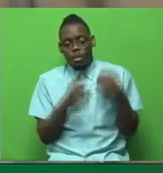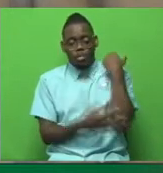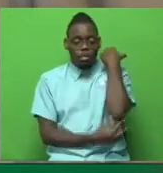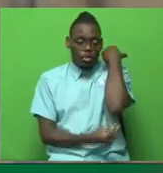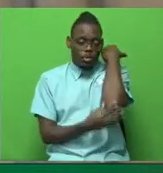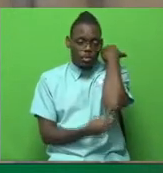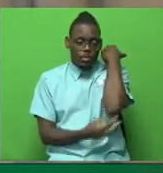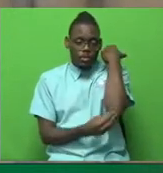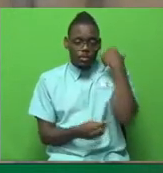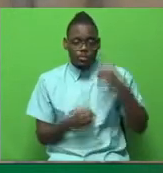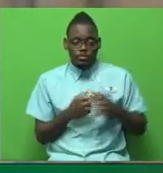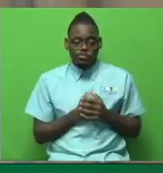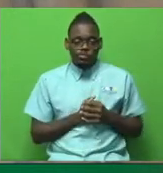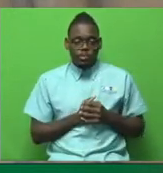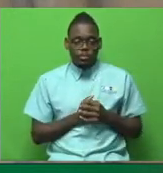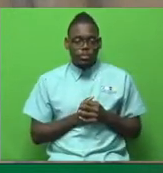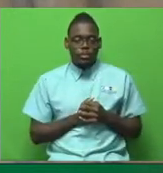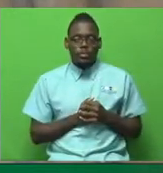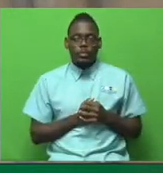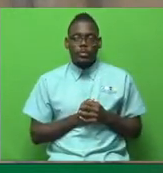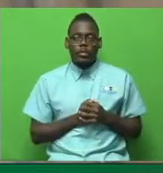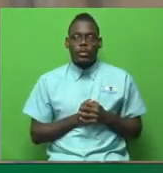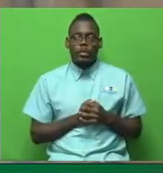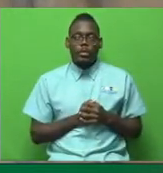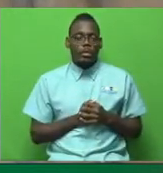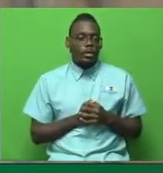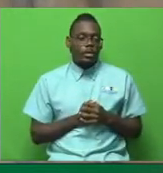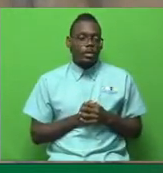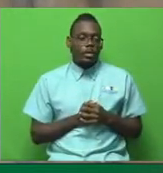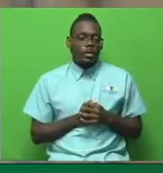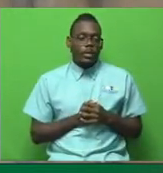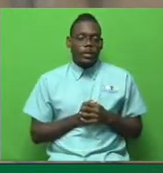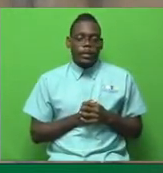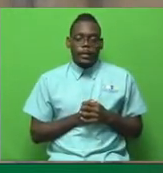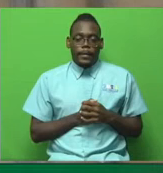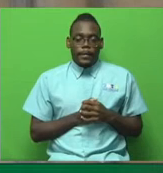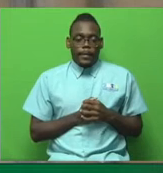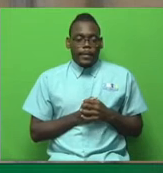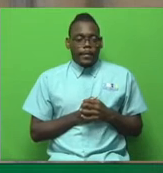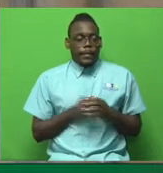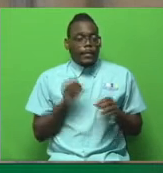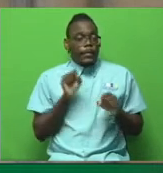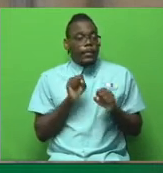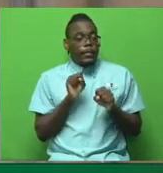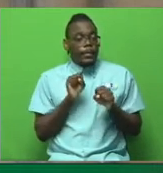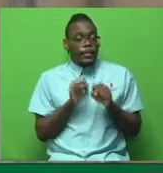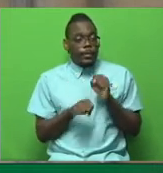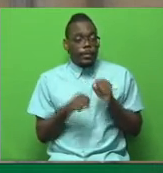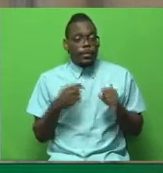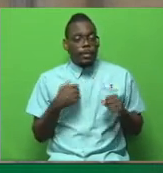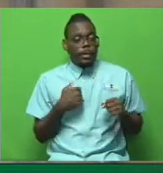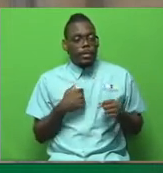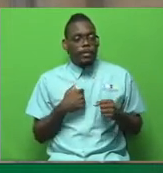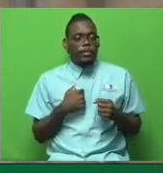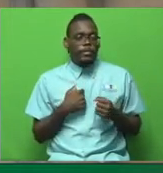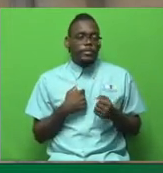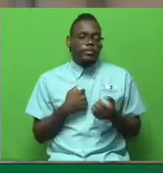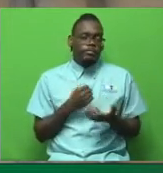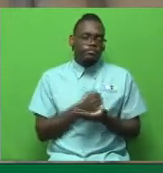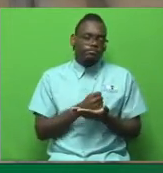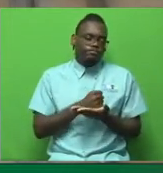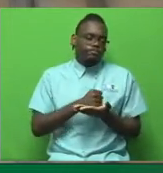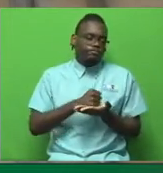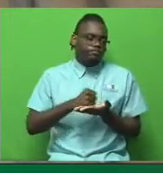explain to me the logic behind that so I reject totally